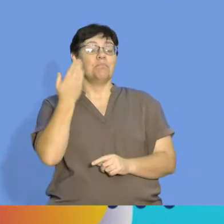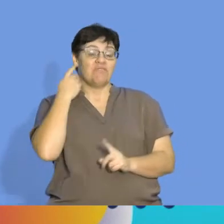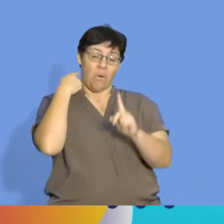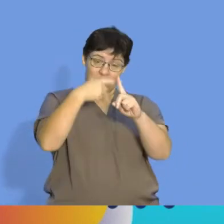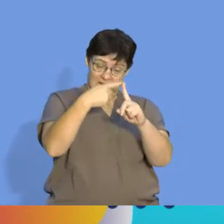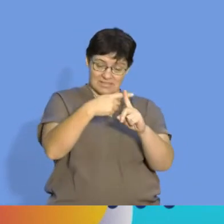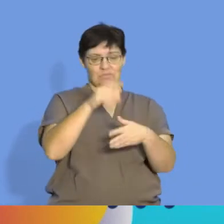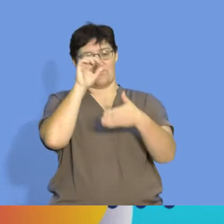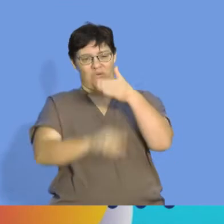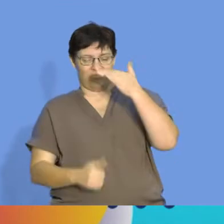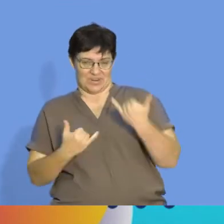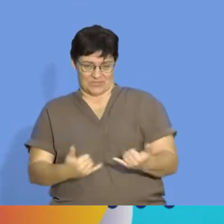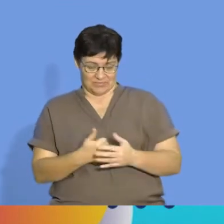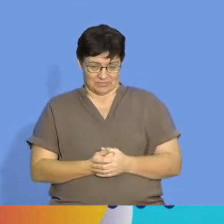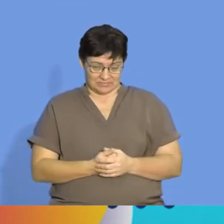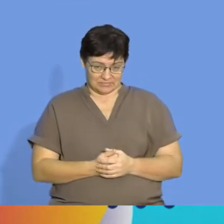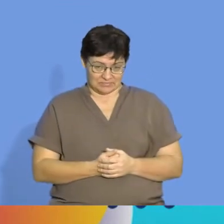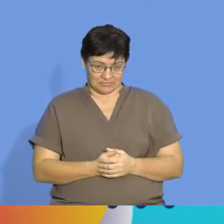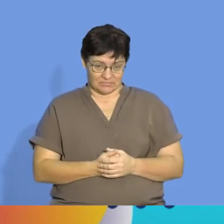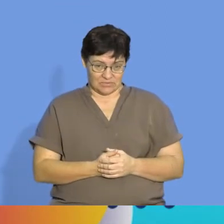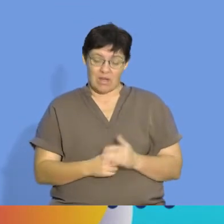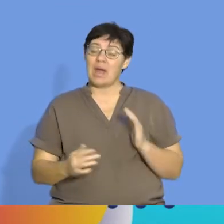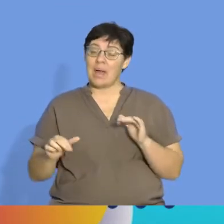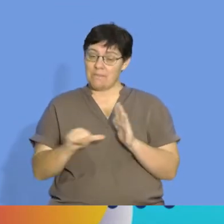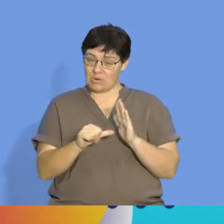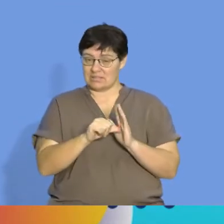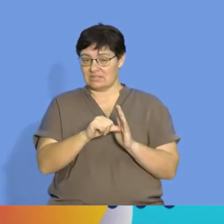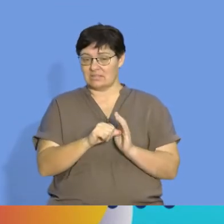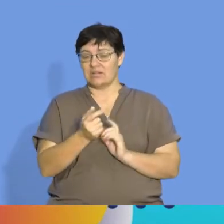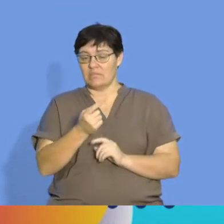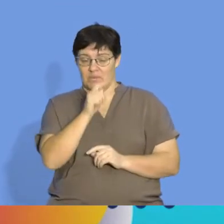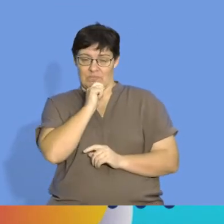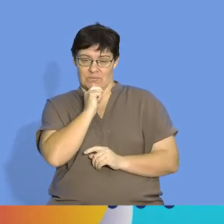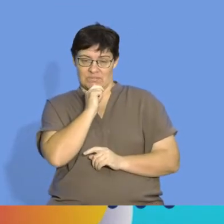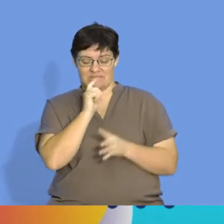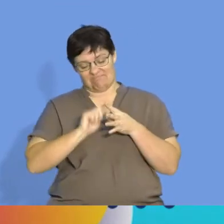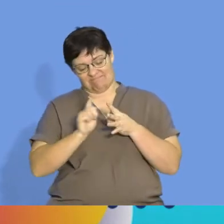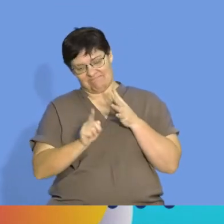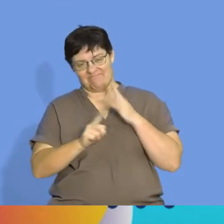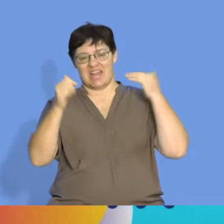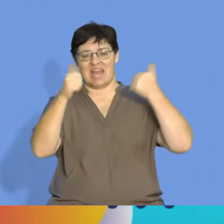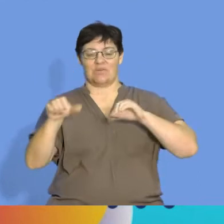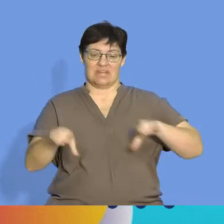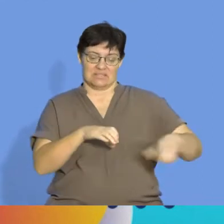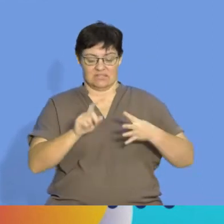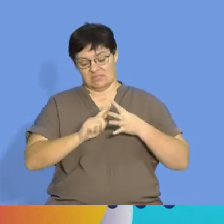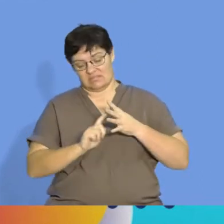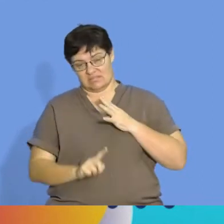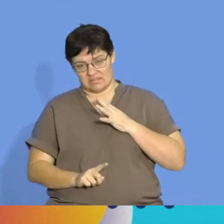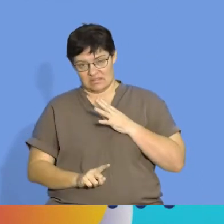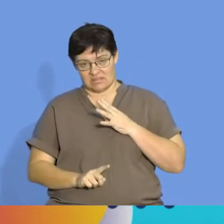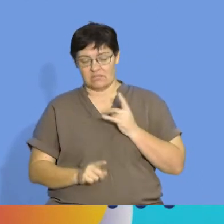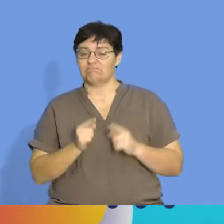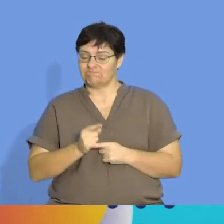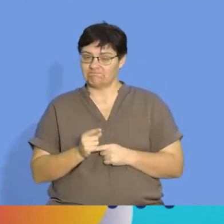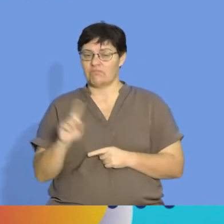subtract going down, you add going up. Important technique to be used in all accounting activities whenever